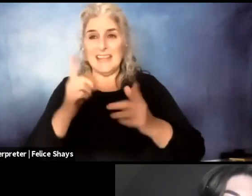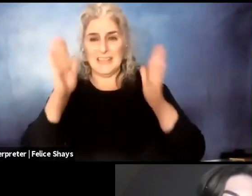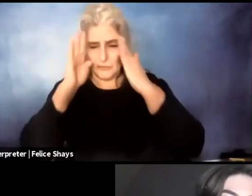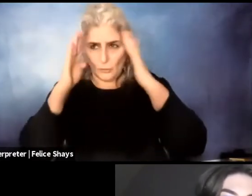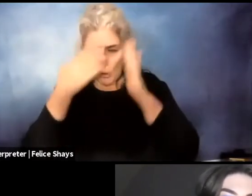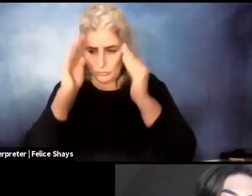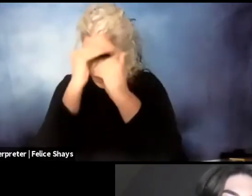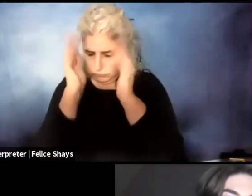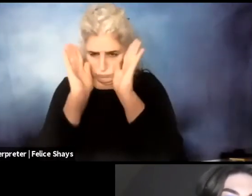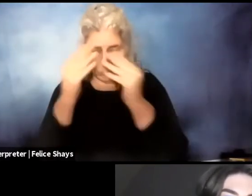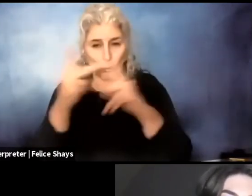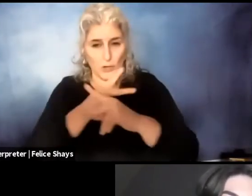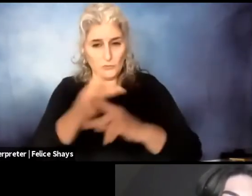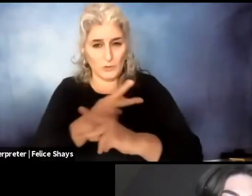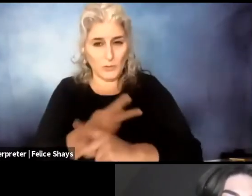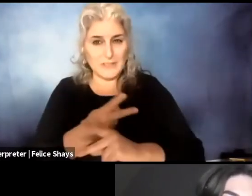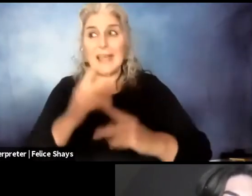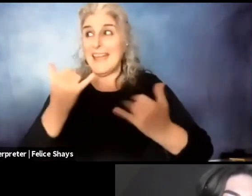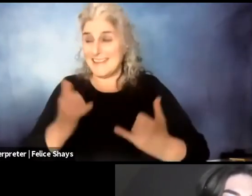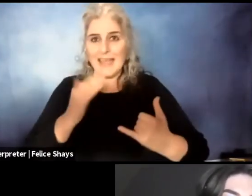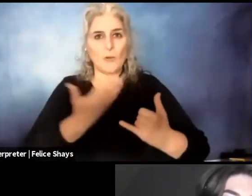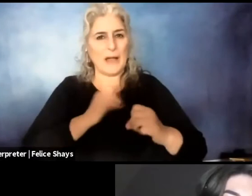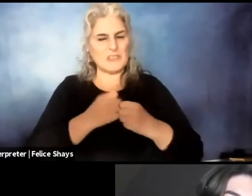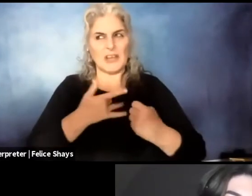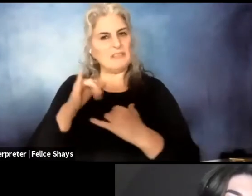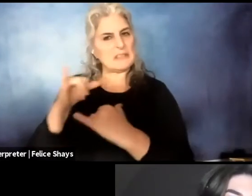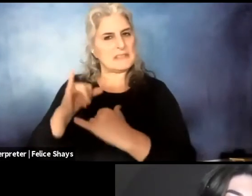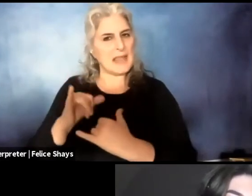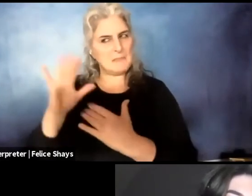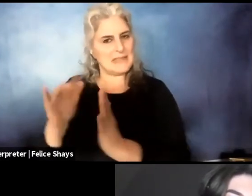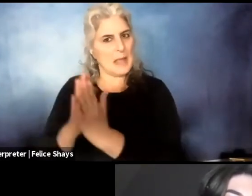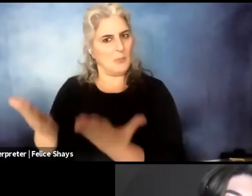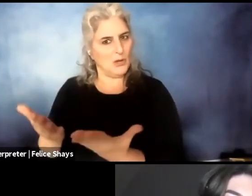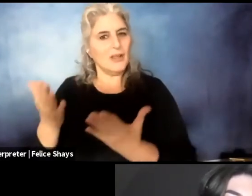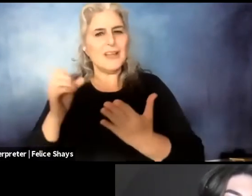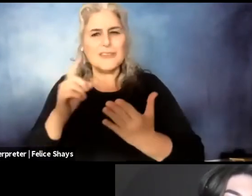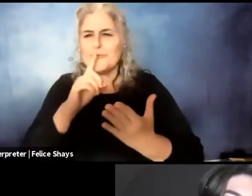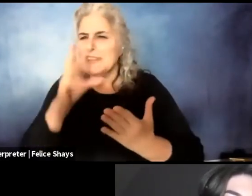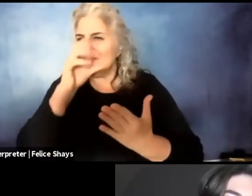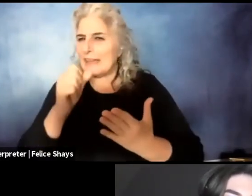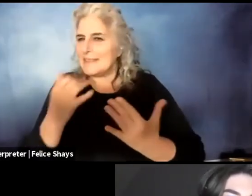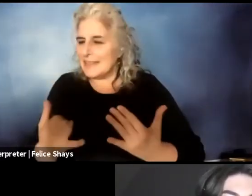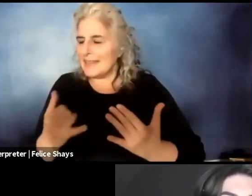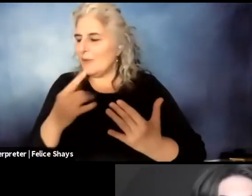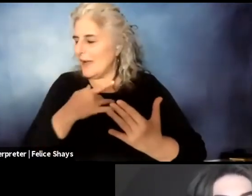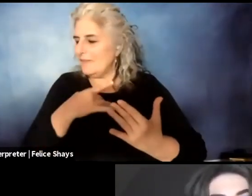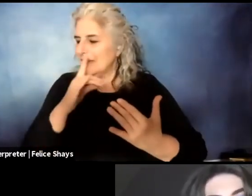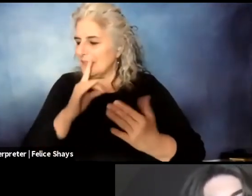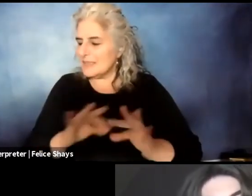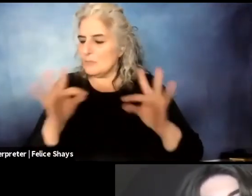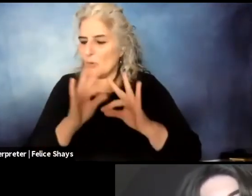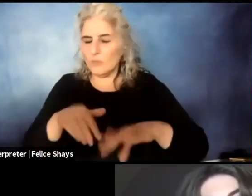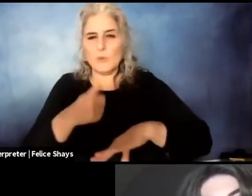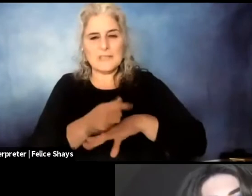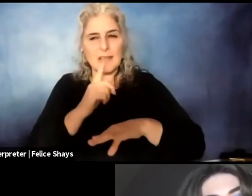and sexuality. There's a lot of morality policing going on. So right now I feel like it's really important for us to have a virtual safe